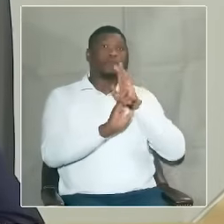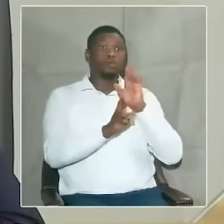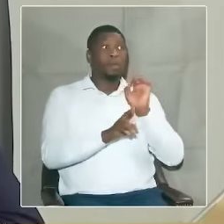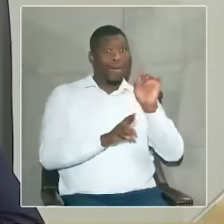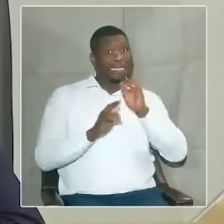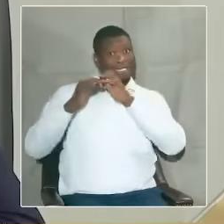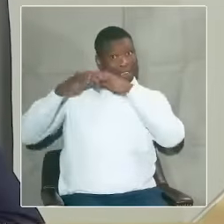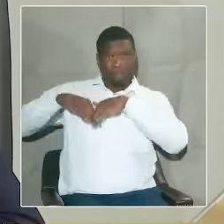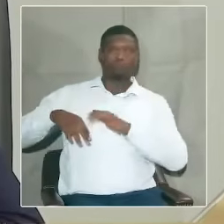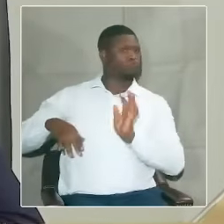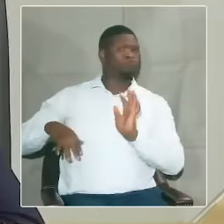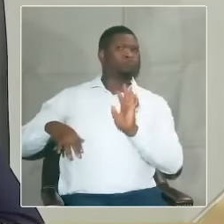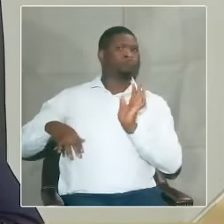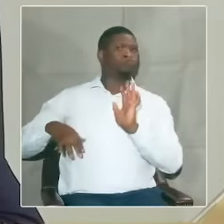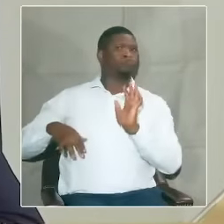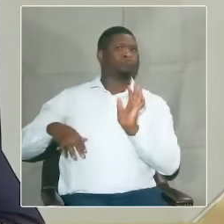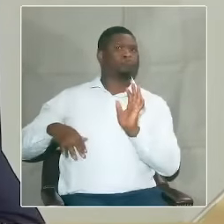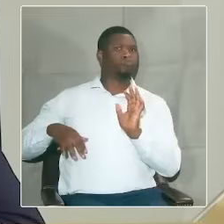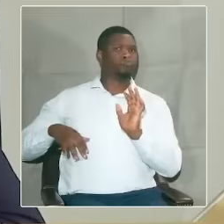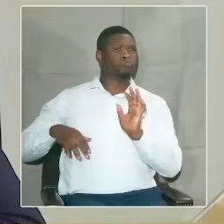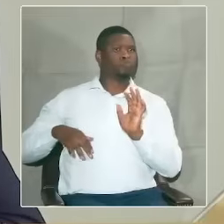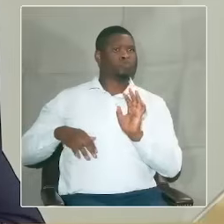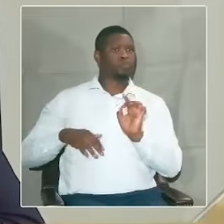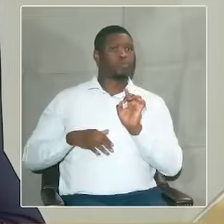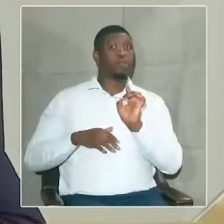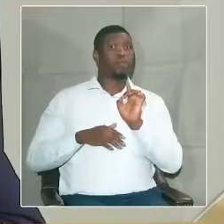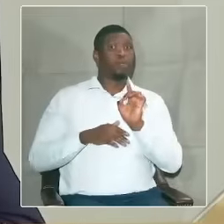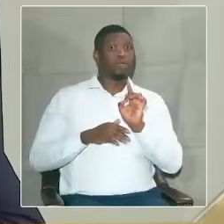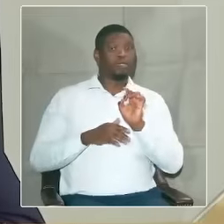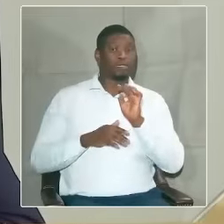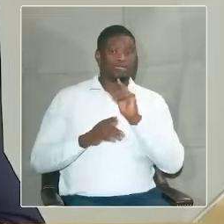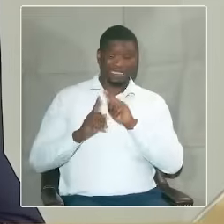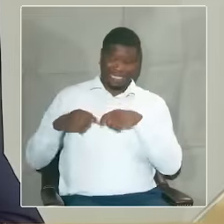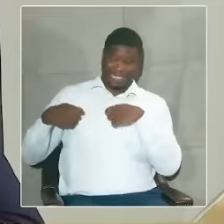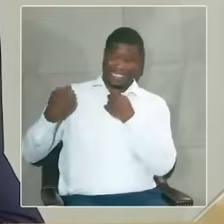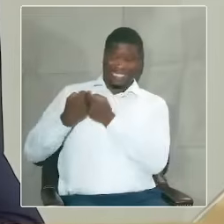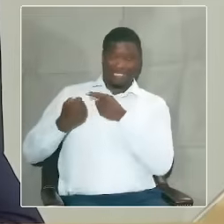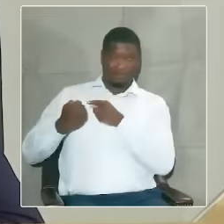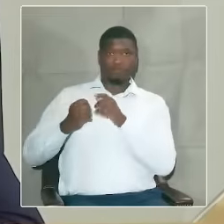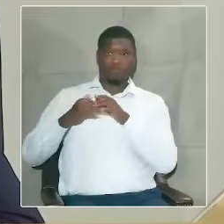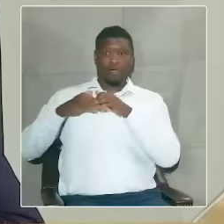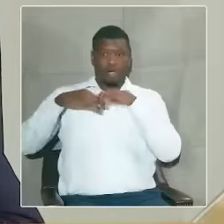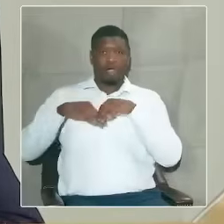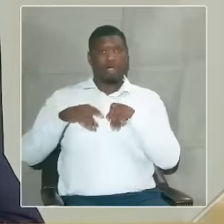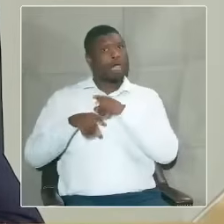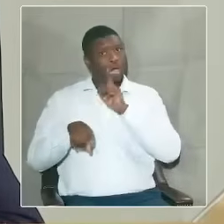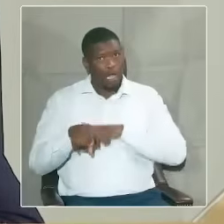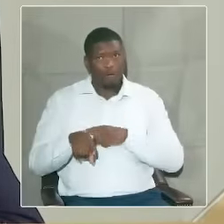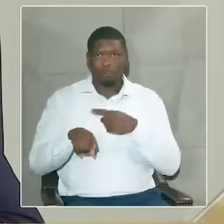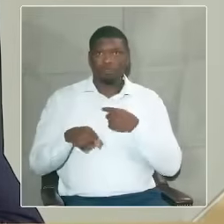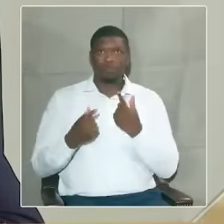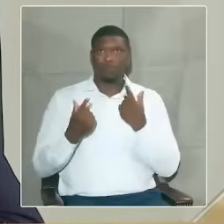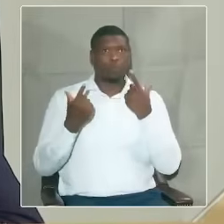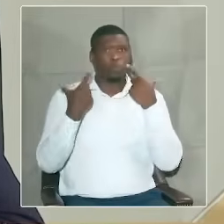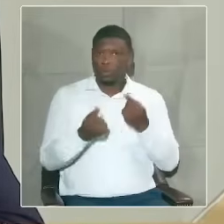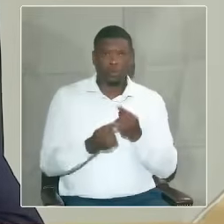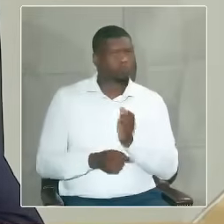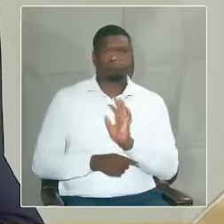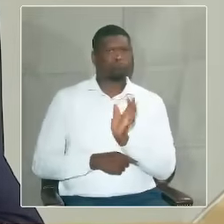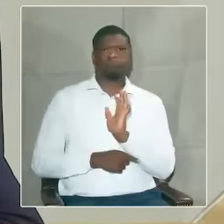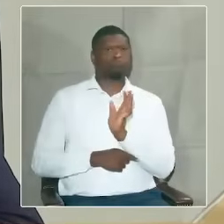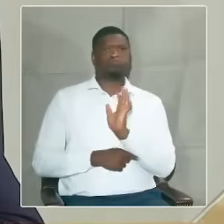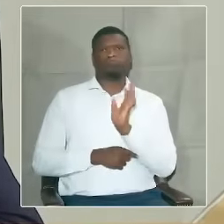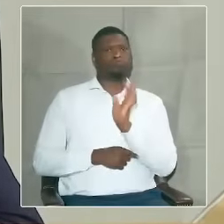But that the team be disestablished immediately, well, that I didn't comply